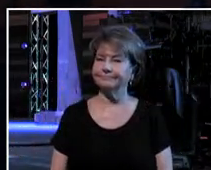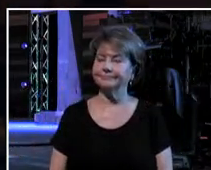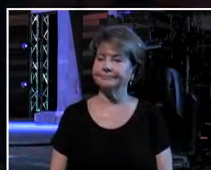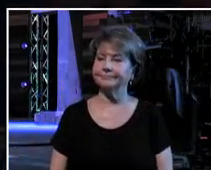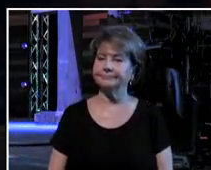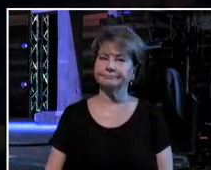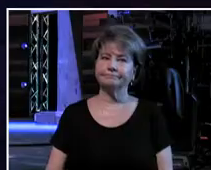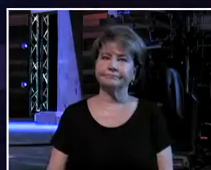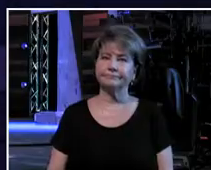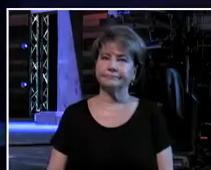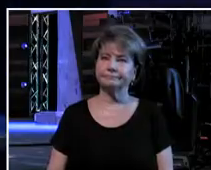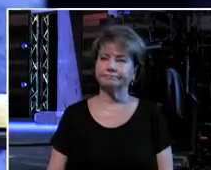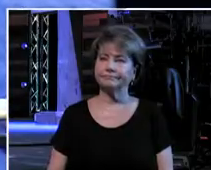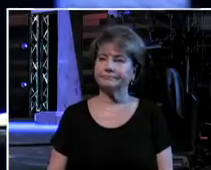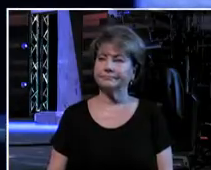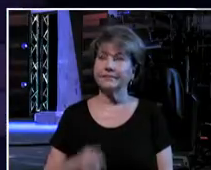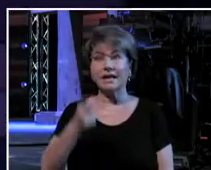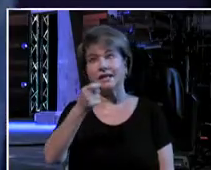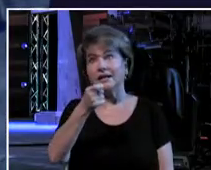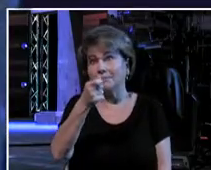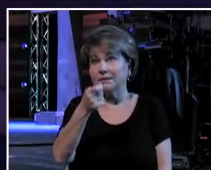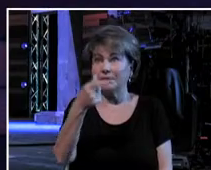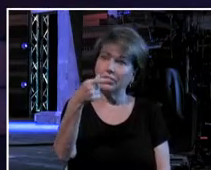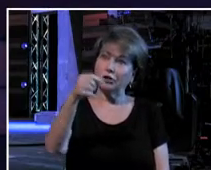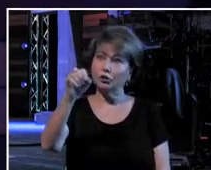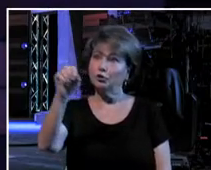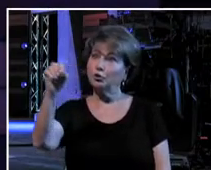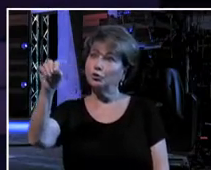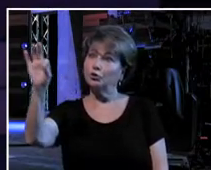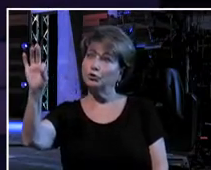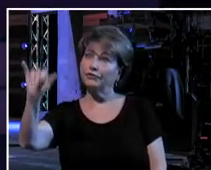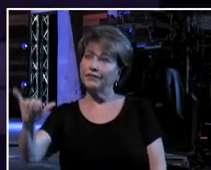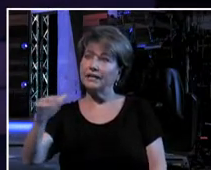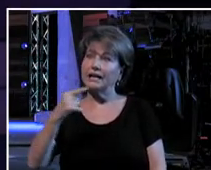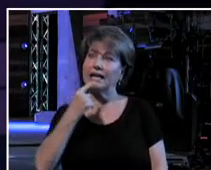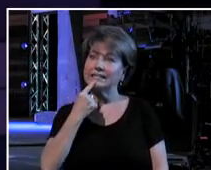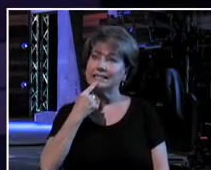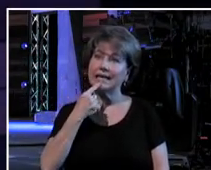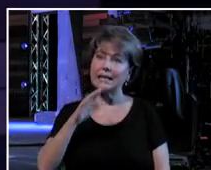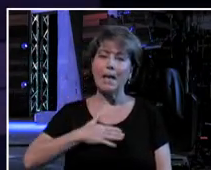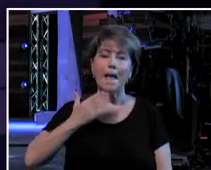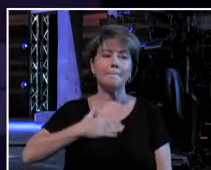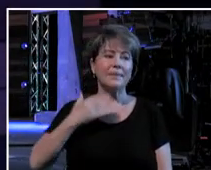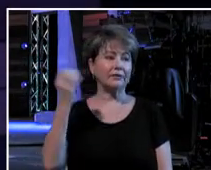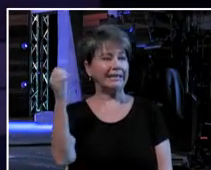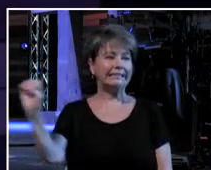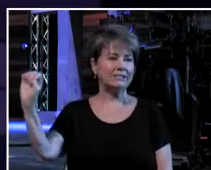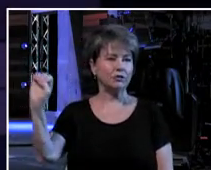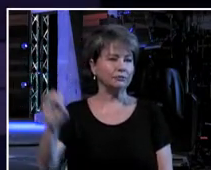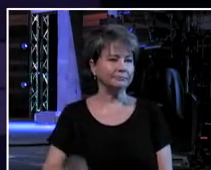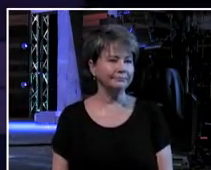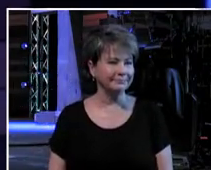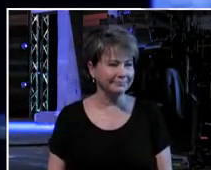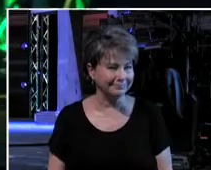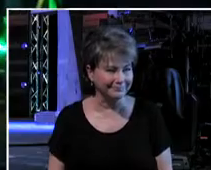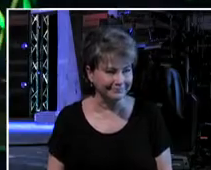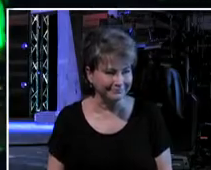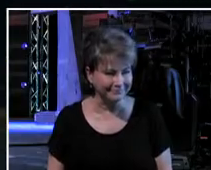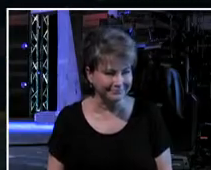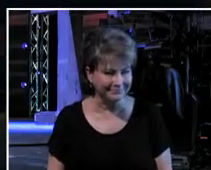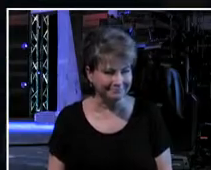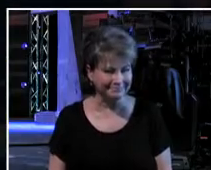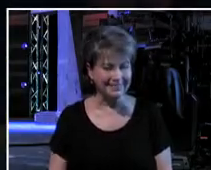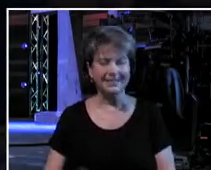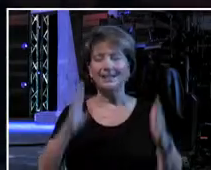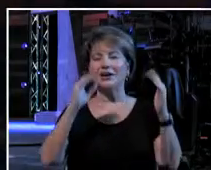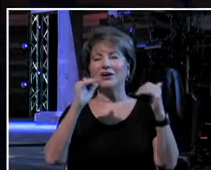And I'm a little bit loopy right now. Someone said hi to me, and I said, Merry Easter. How do you explain that one? So hopefully